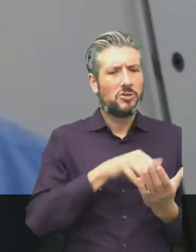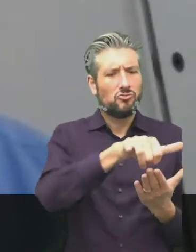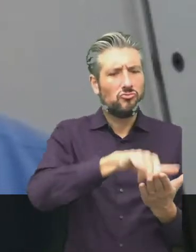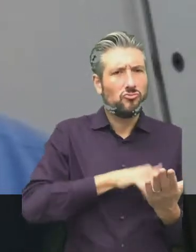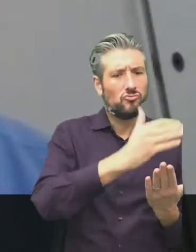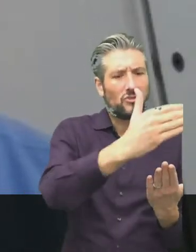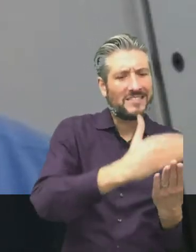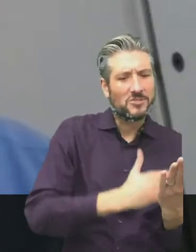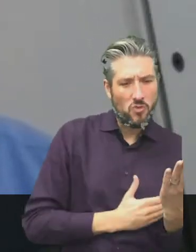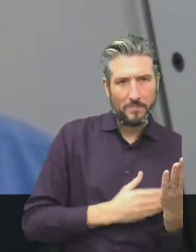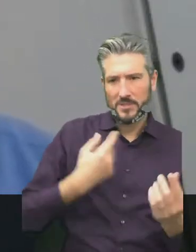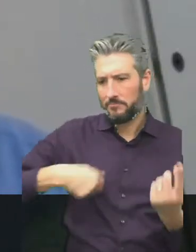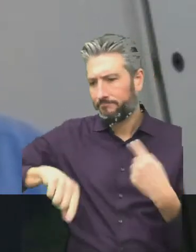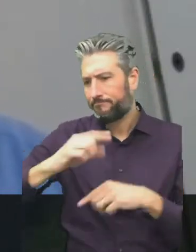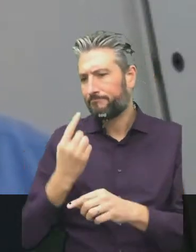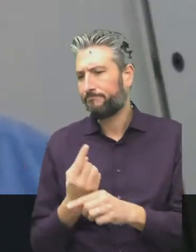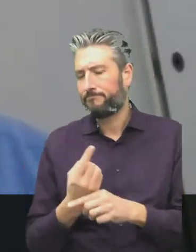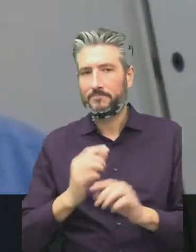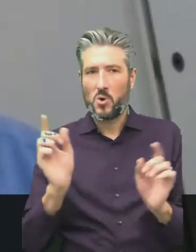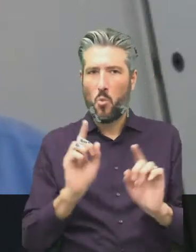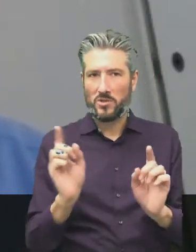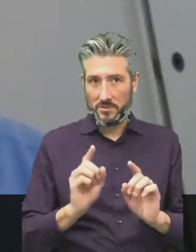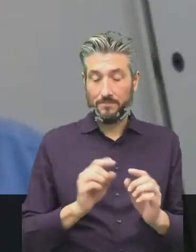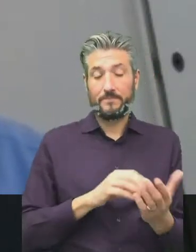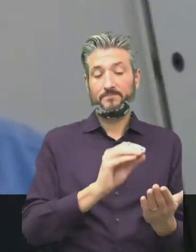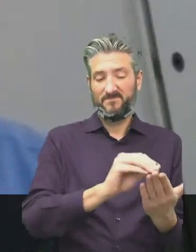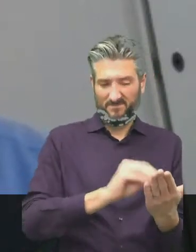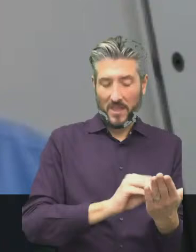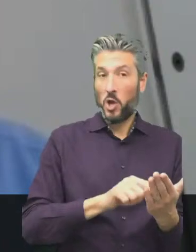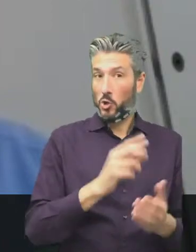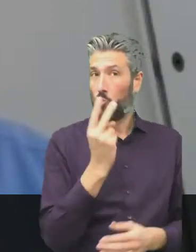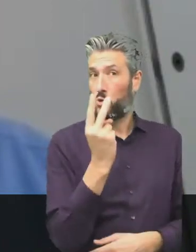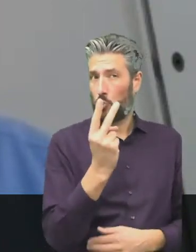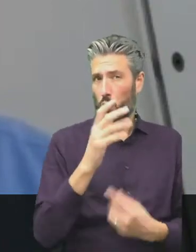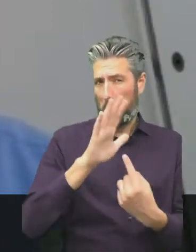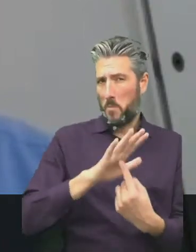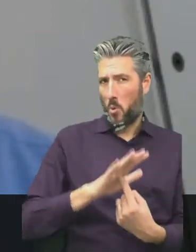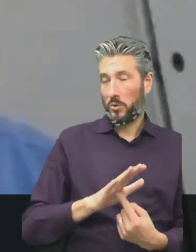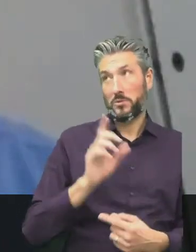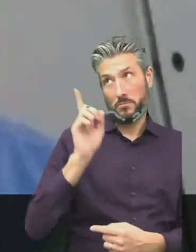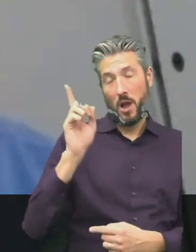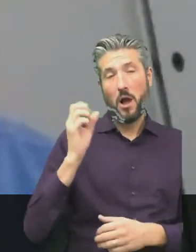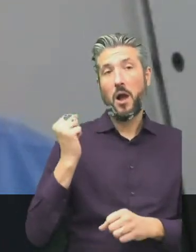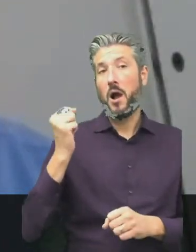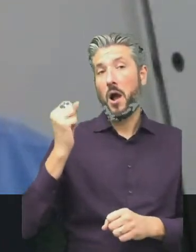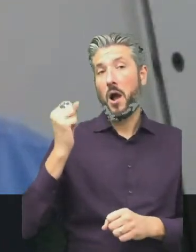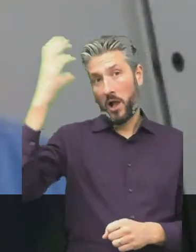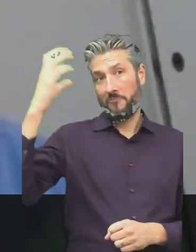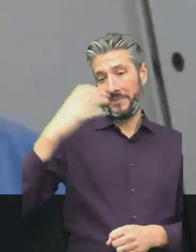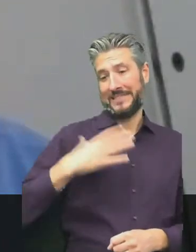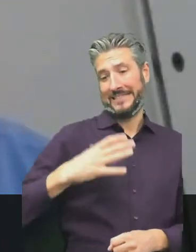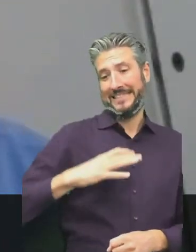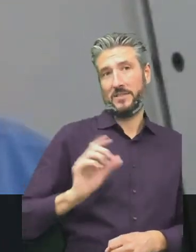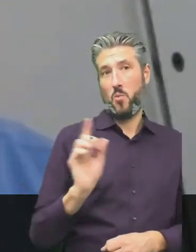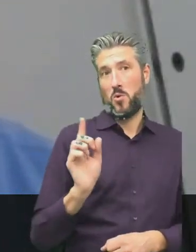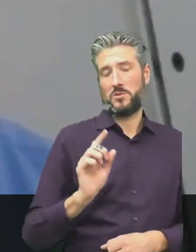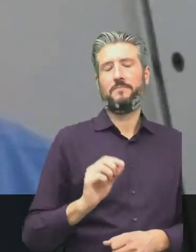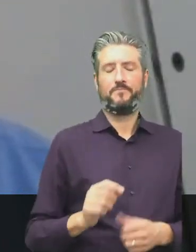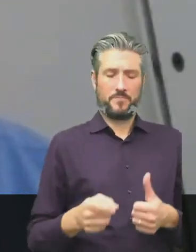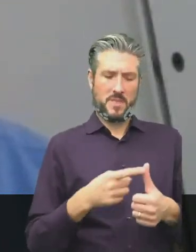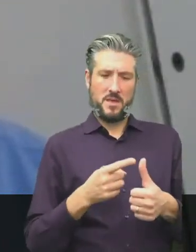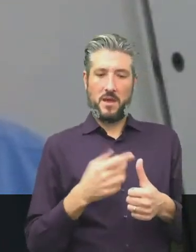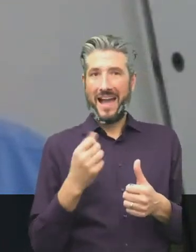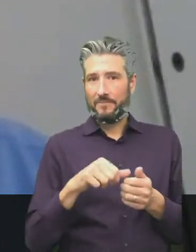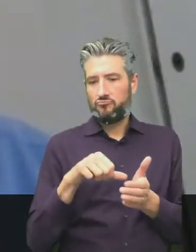about EWS1. There are two things in particular the government need to do. The first is to deal with the problem of the shortage of fire